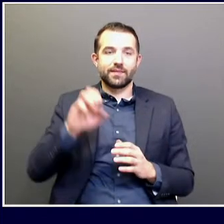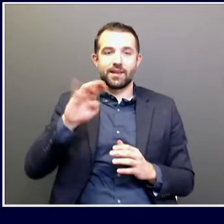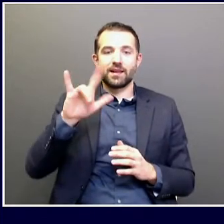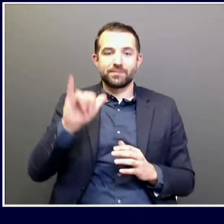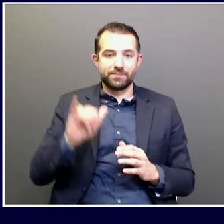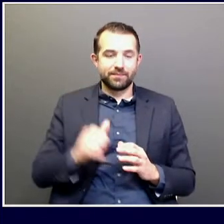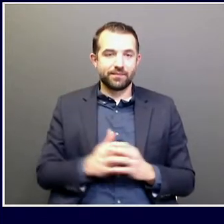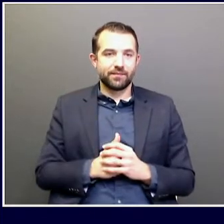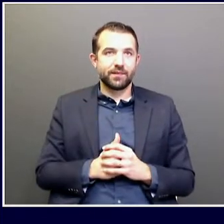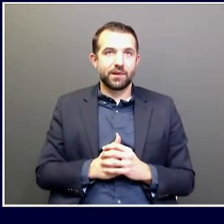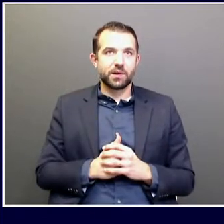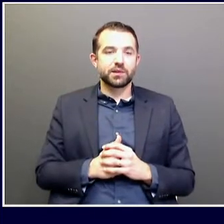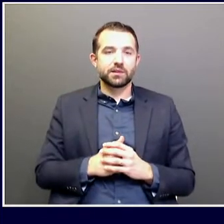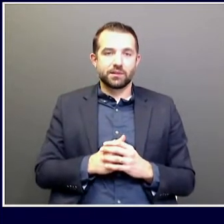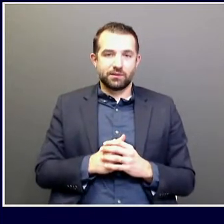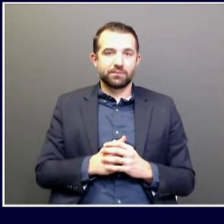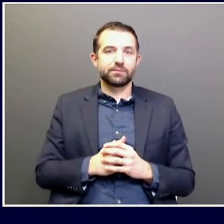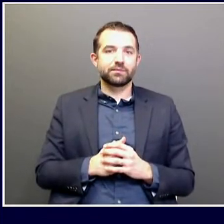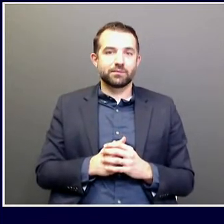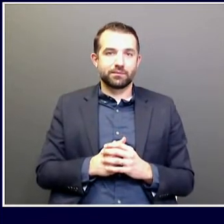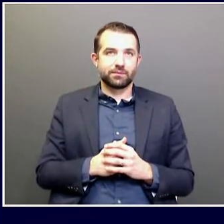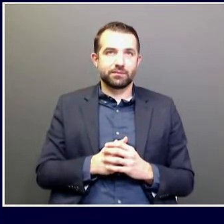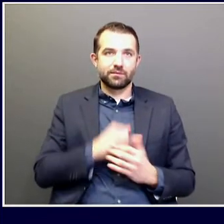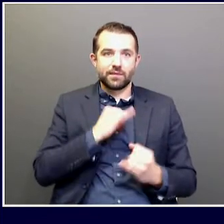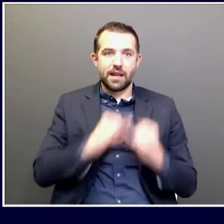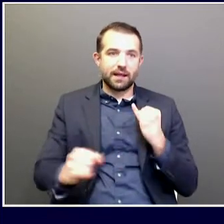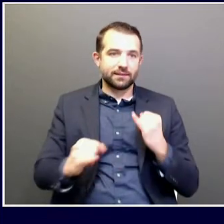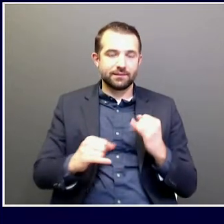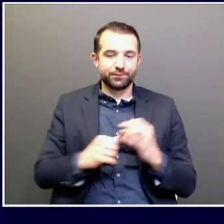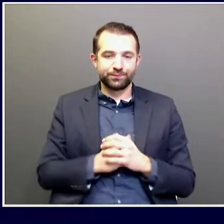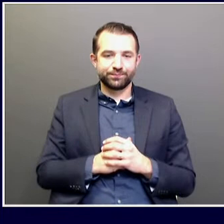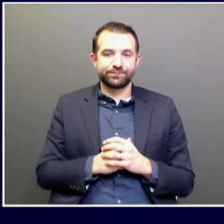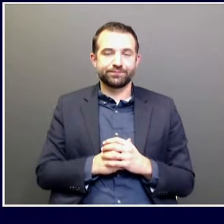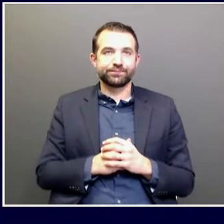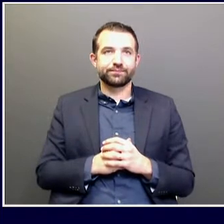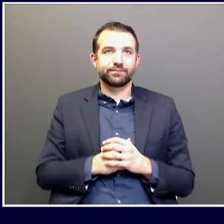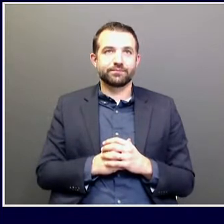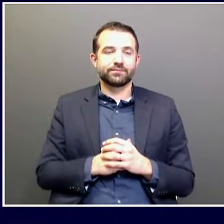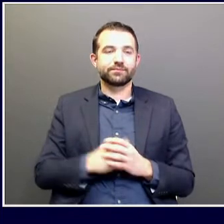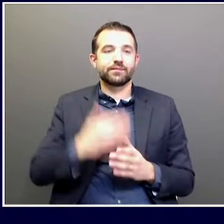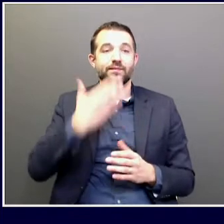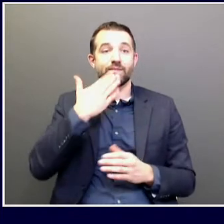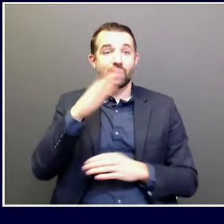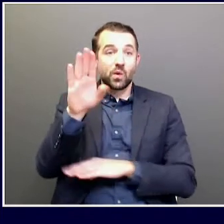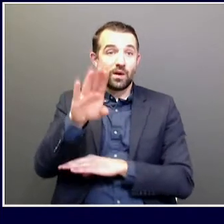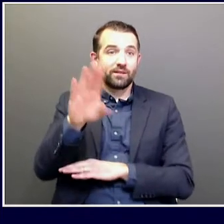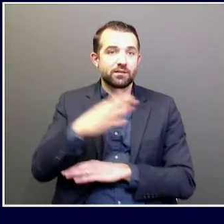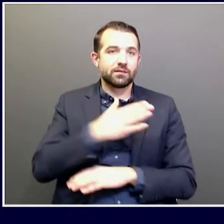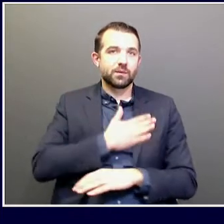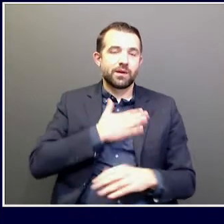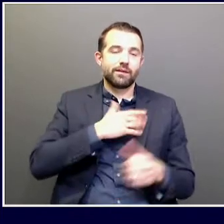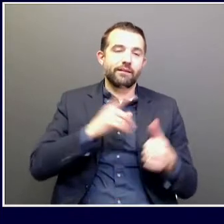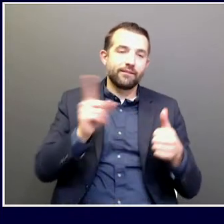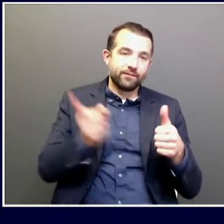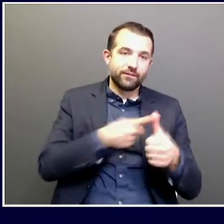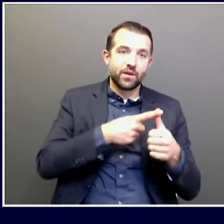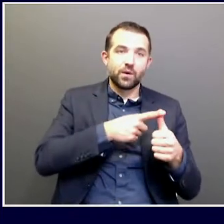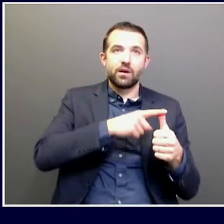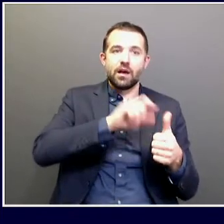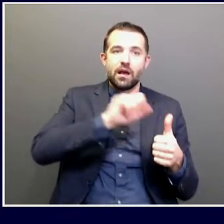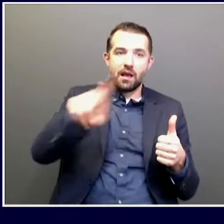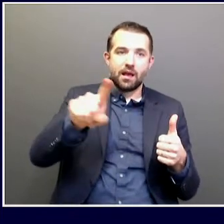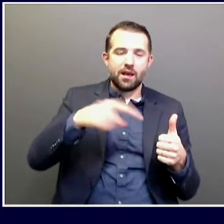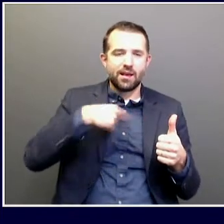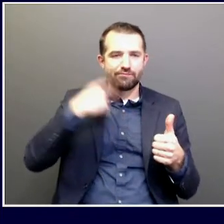for the final question today. Hi, good afternoon, everyone. My first question, I'm wondering, in terms